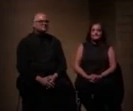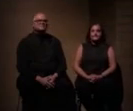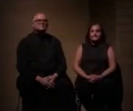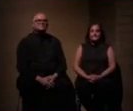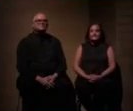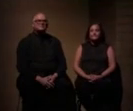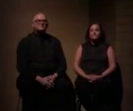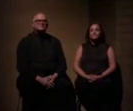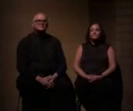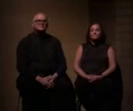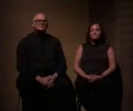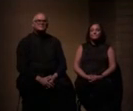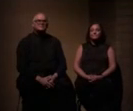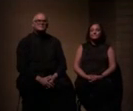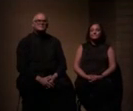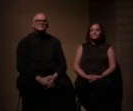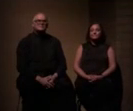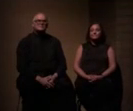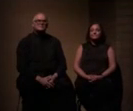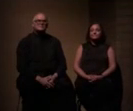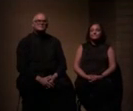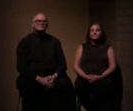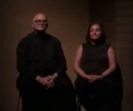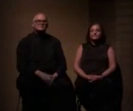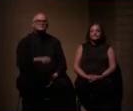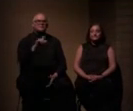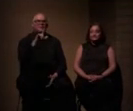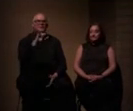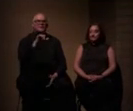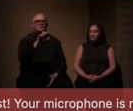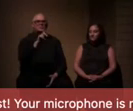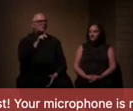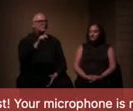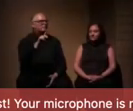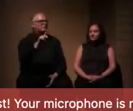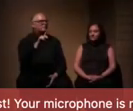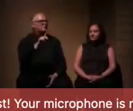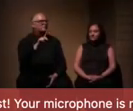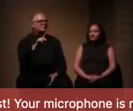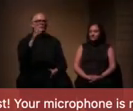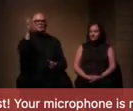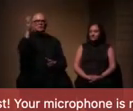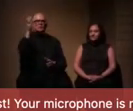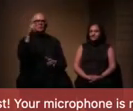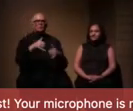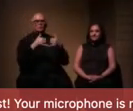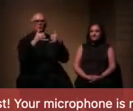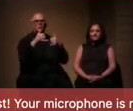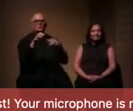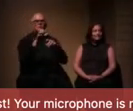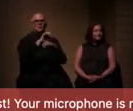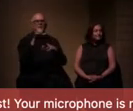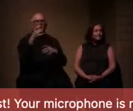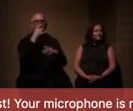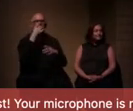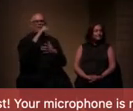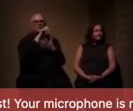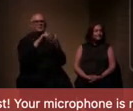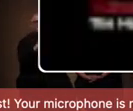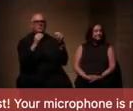Please welcome to the stage Helen Hand and Ali Chung to present the awards for Outstanding Lighting Design Tier 1 and